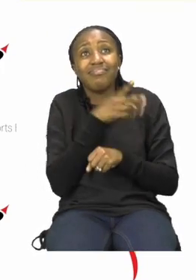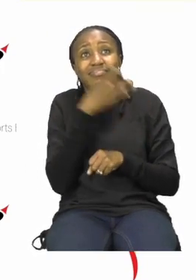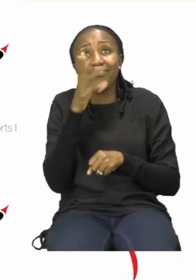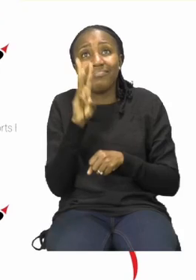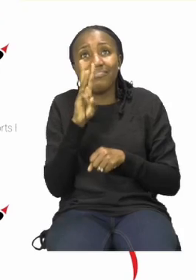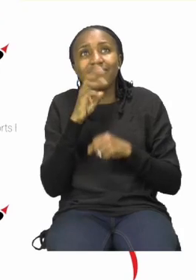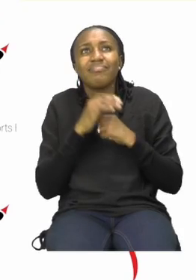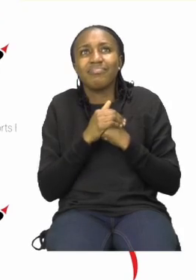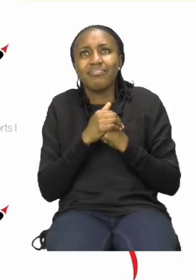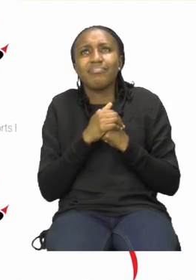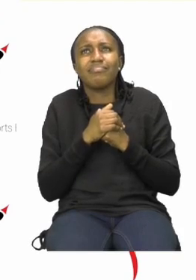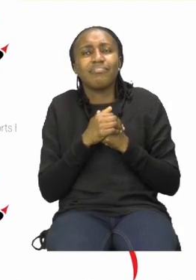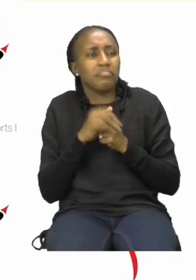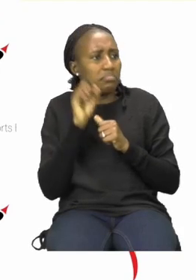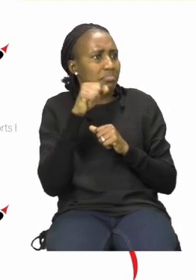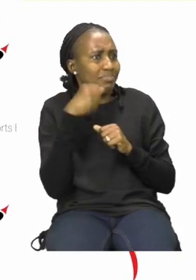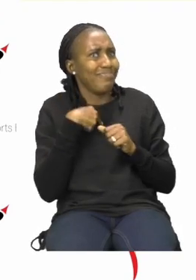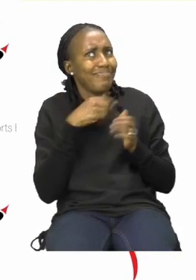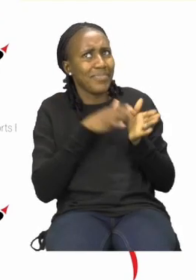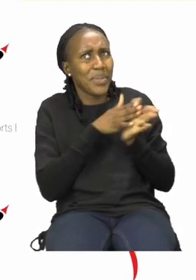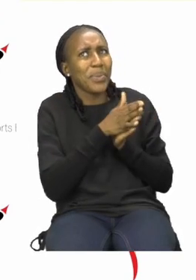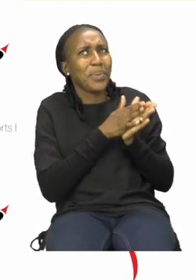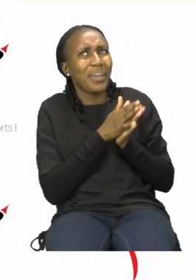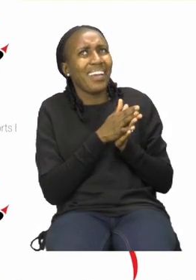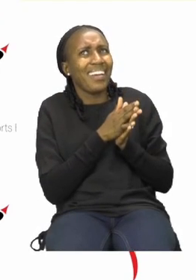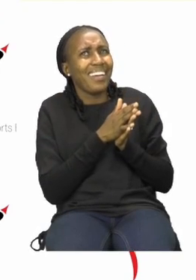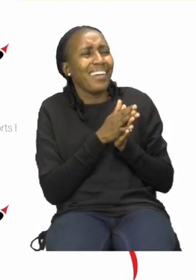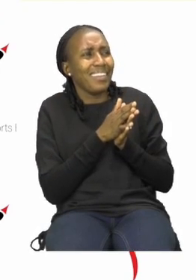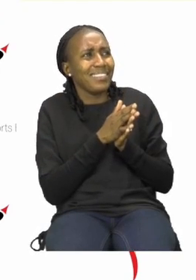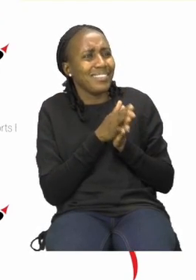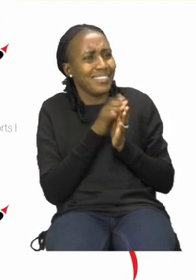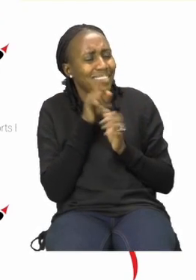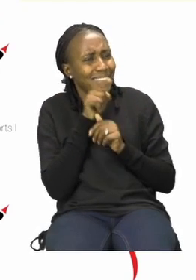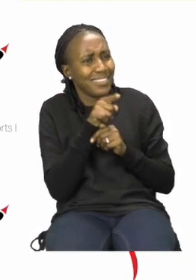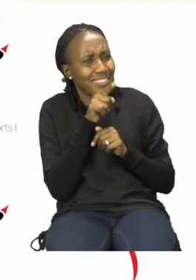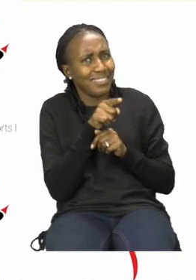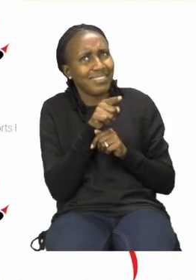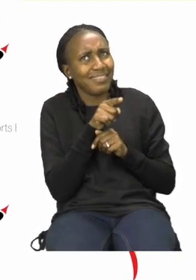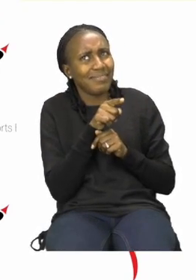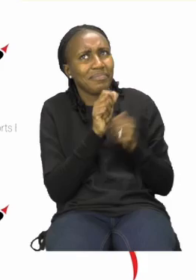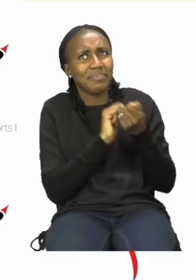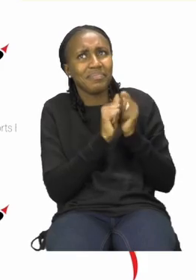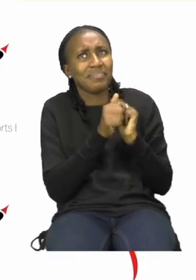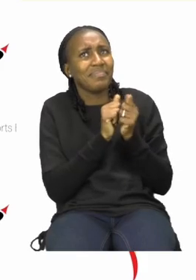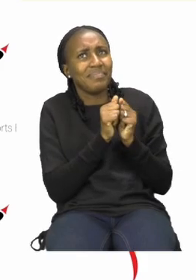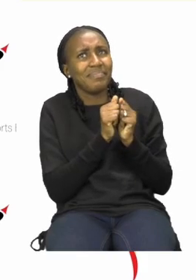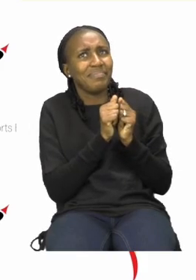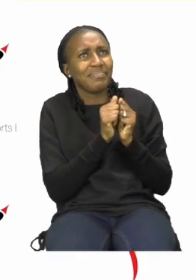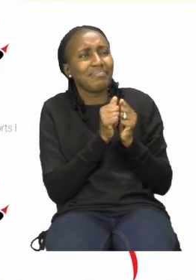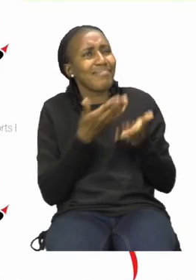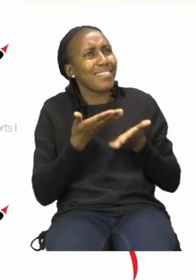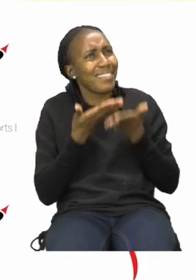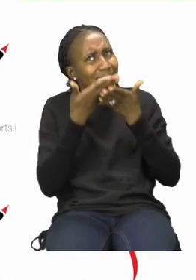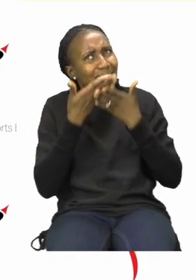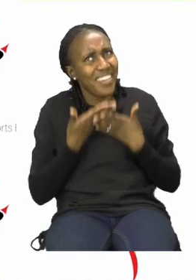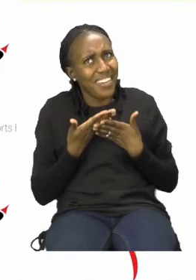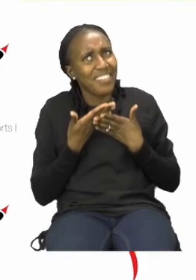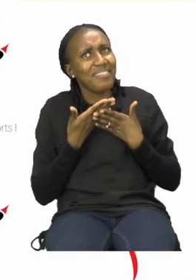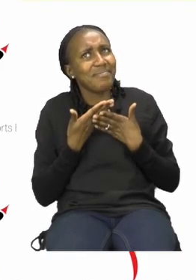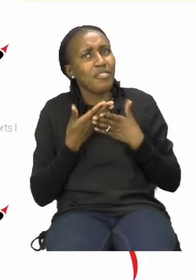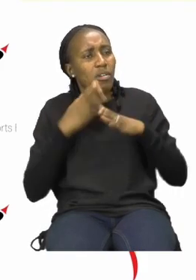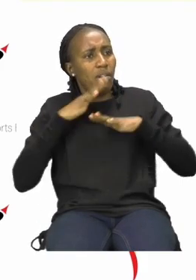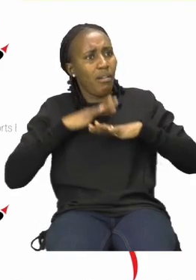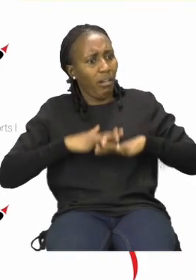I'm quite interested. I mean, it looks like a sport that you could, just some sort of therapy for a lot of